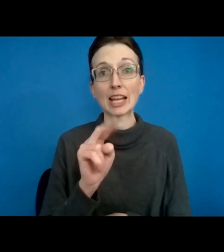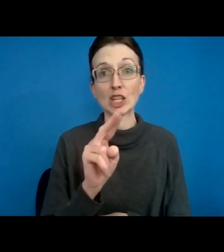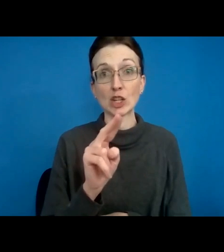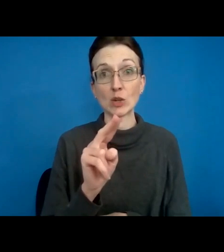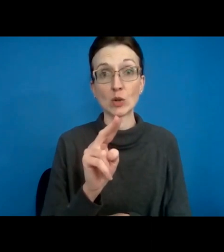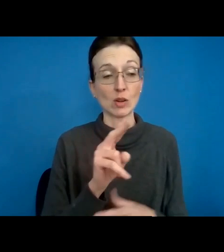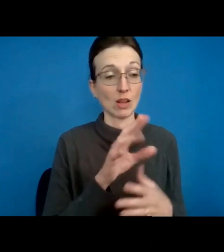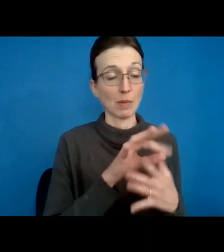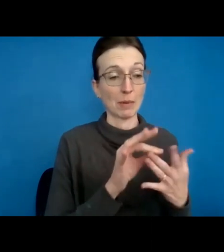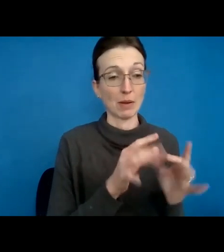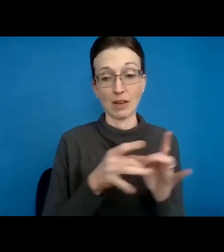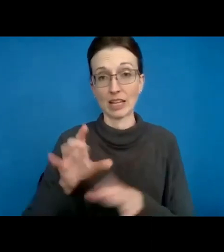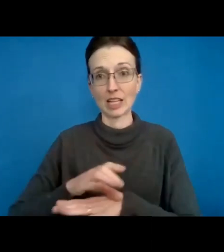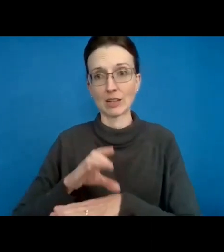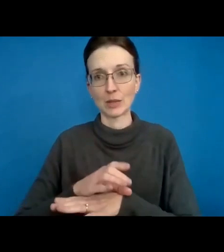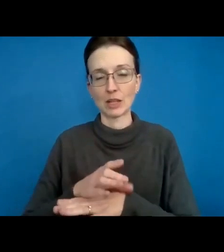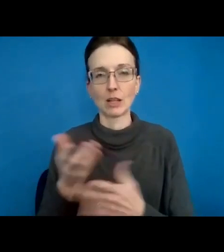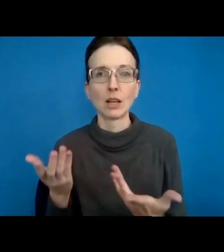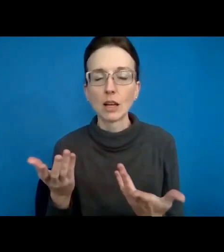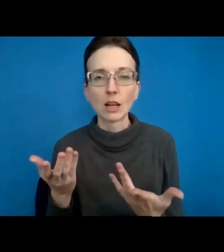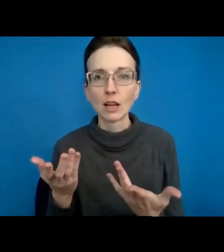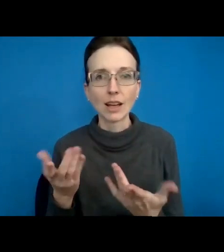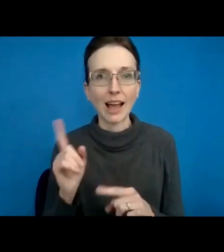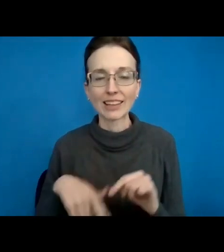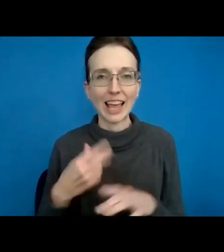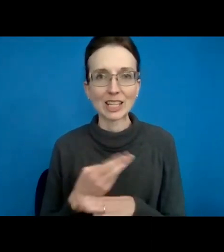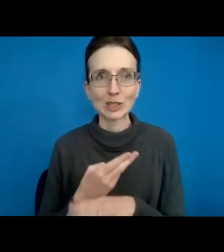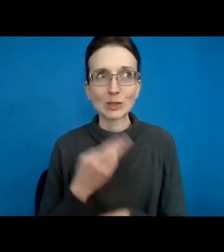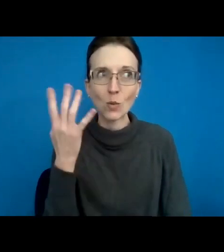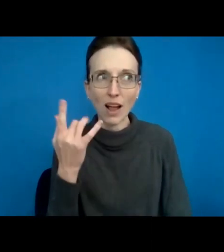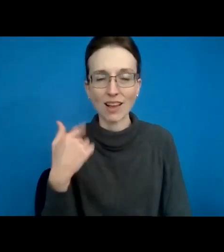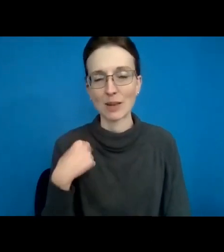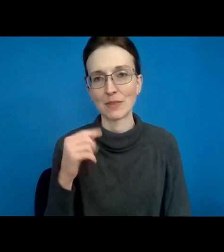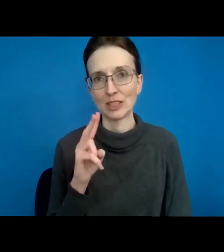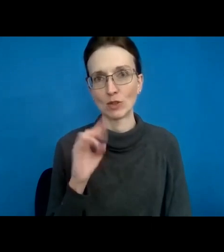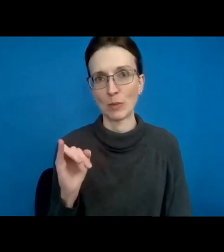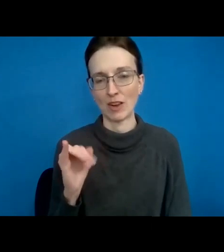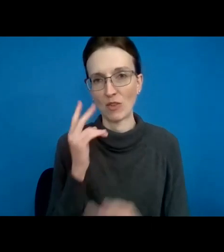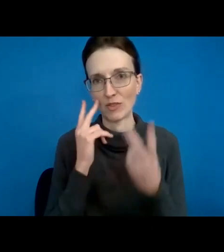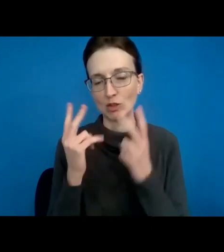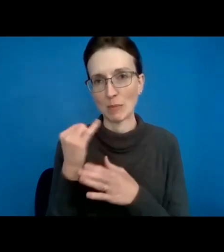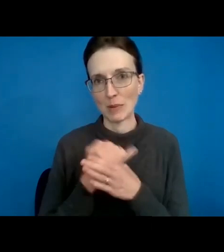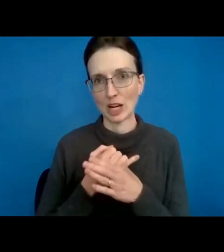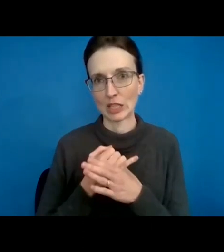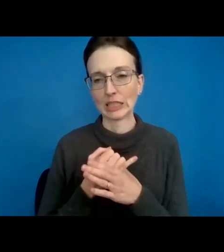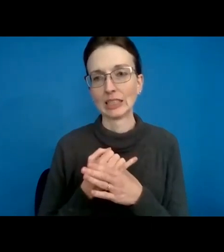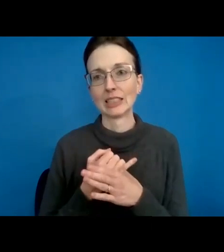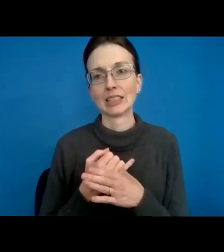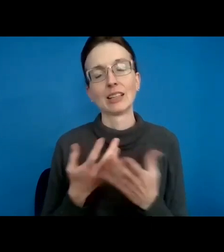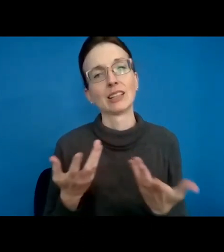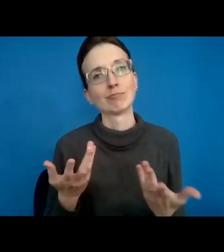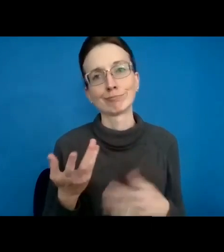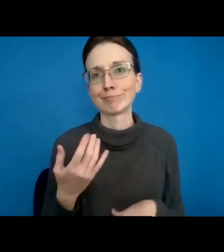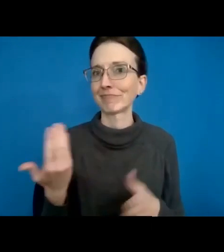the pen is inaccessible to me because I am visually impaired. And this goes with a bunch of